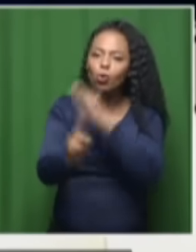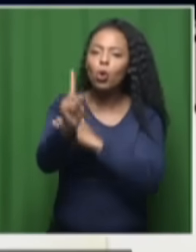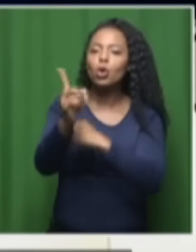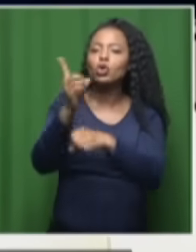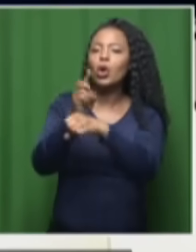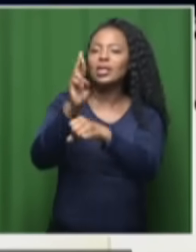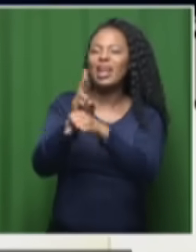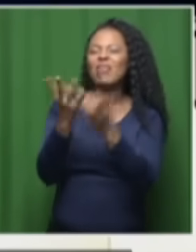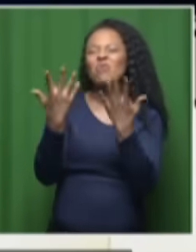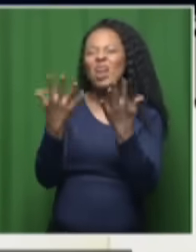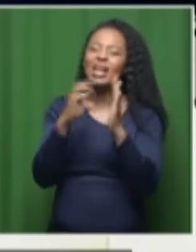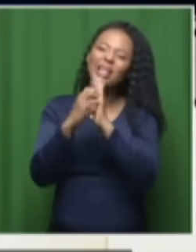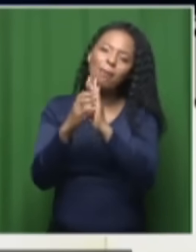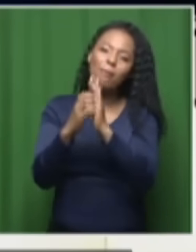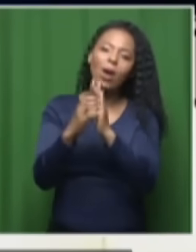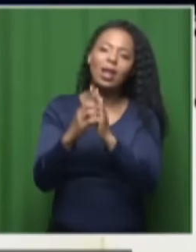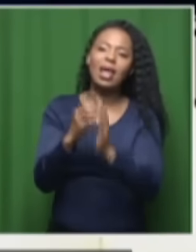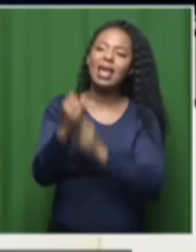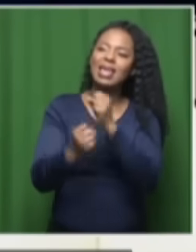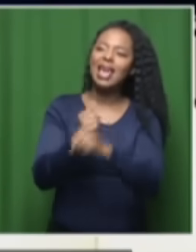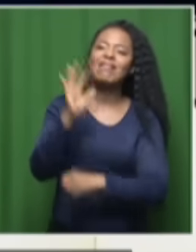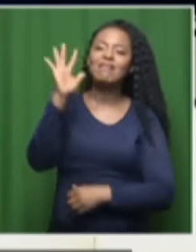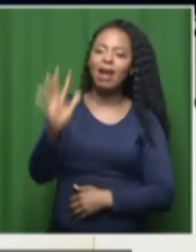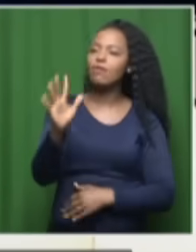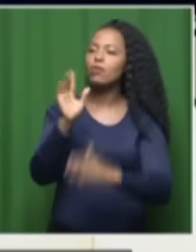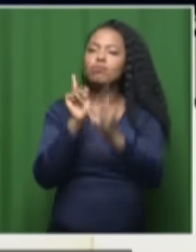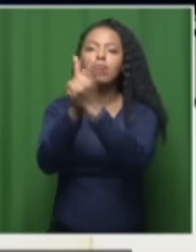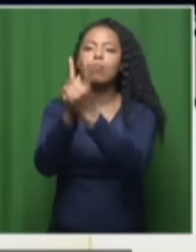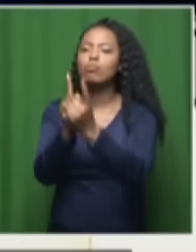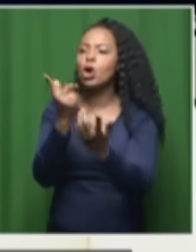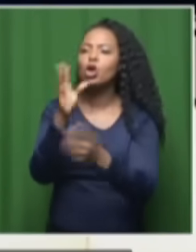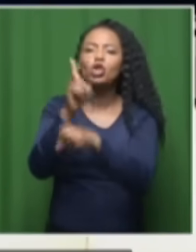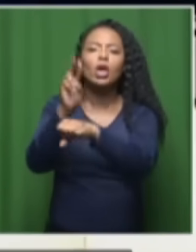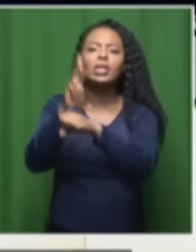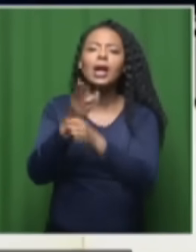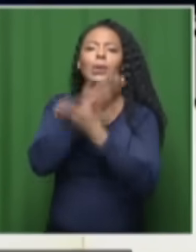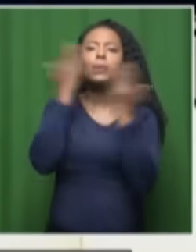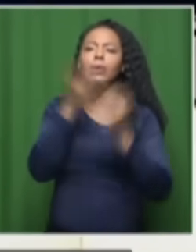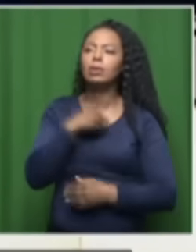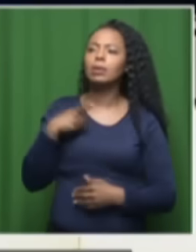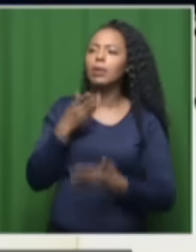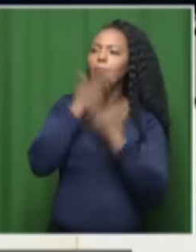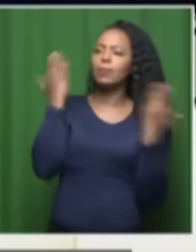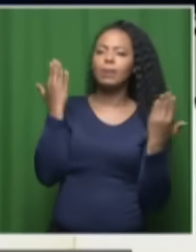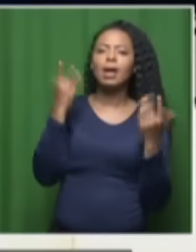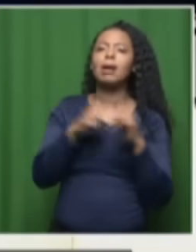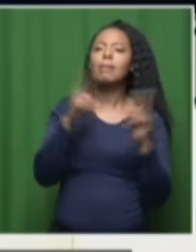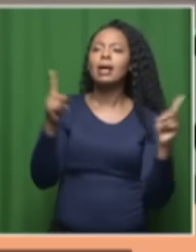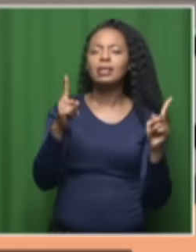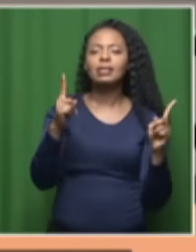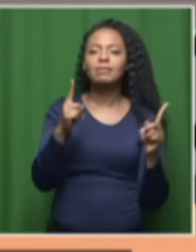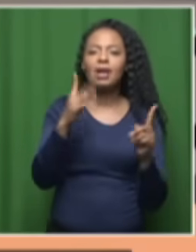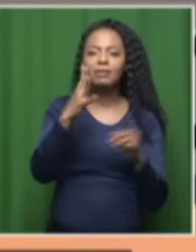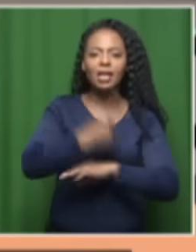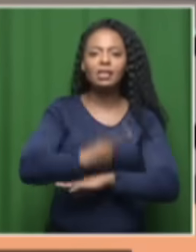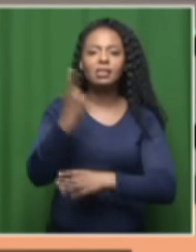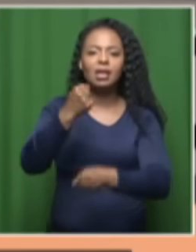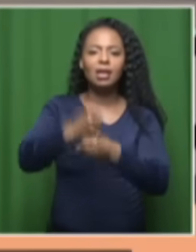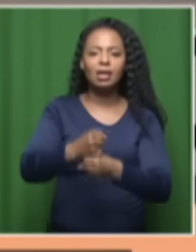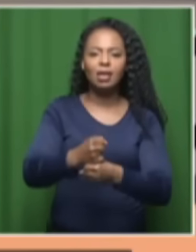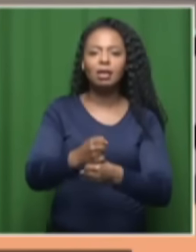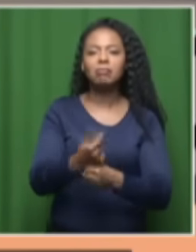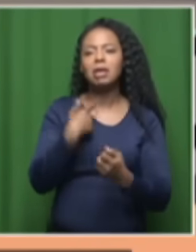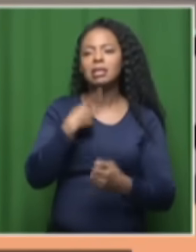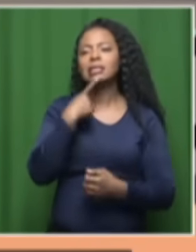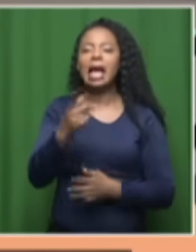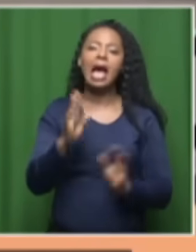for 5 years and then go 5 days in a row and say, I've caught up my checkups now. And it's the same with